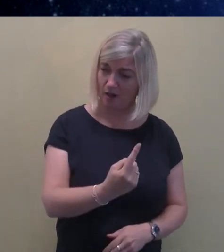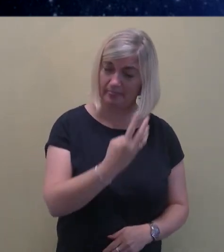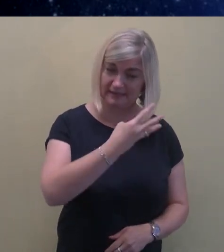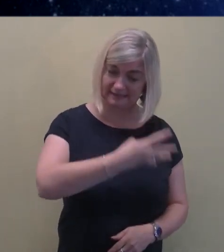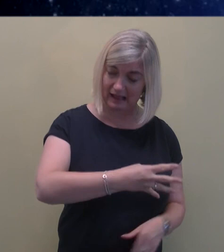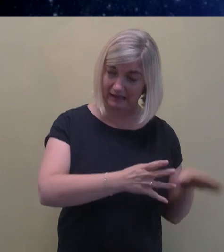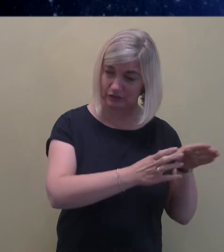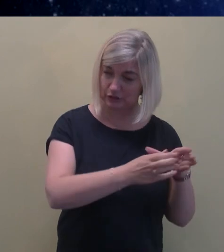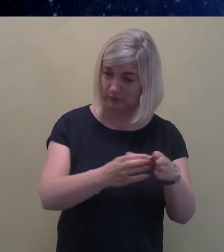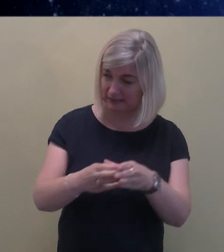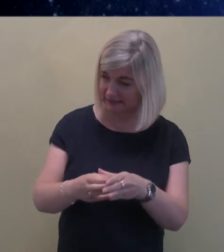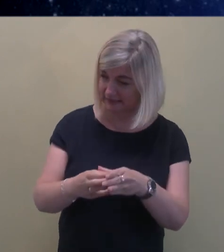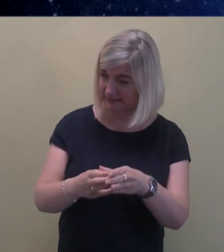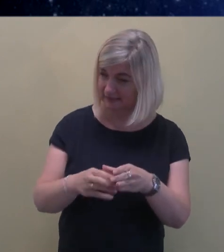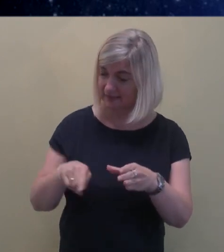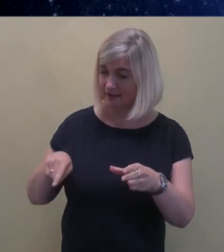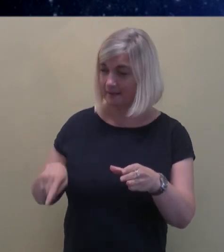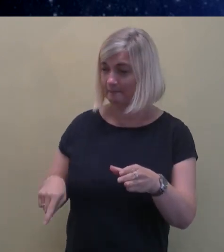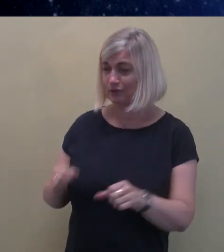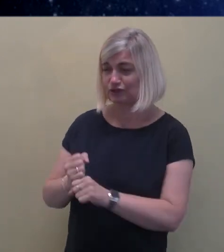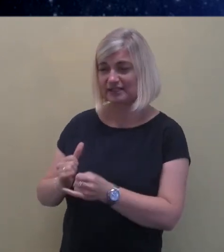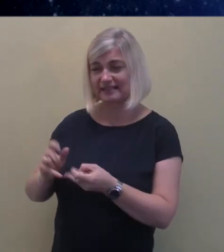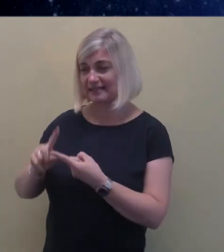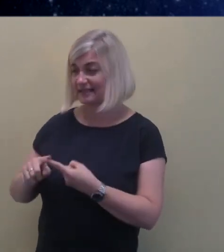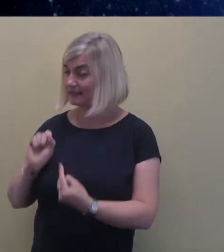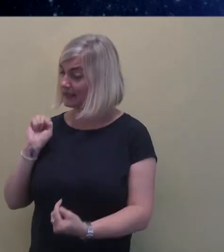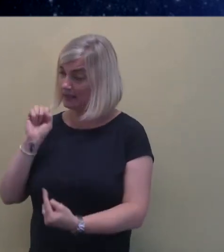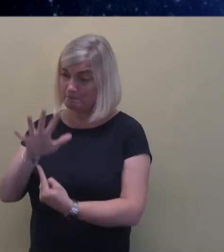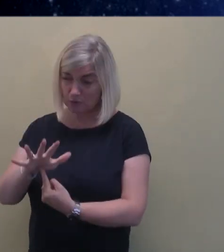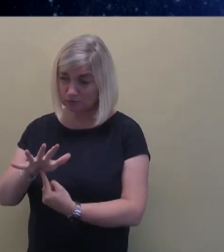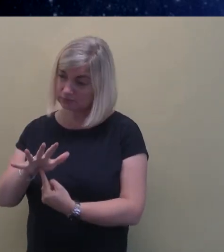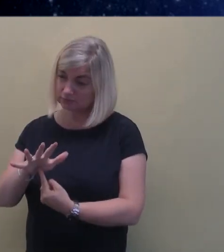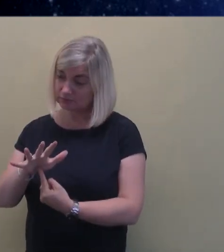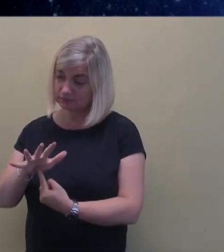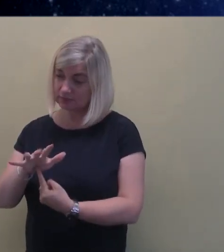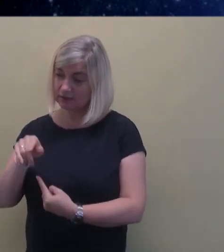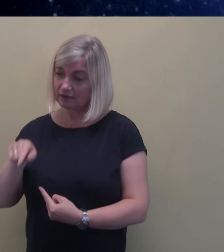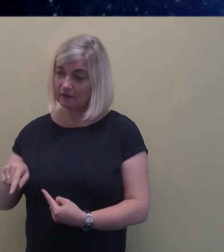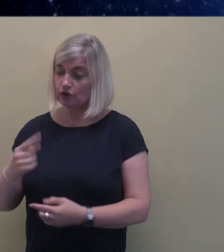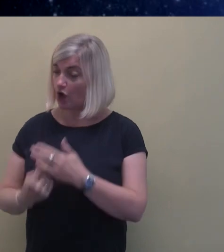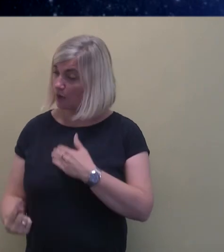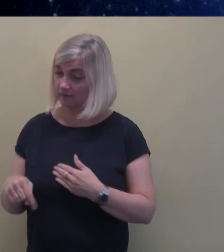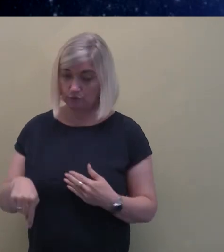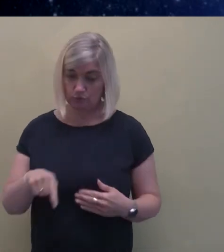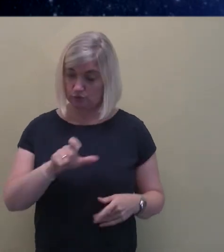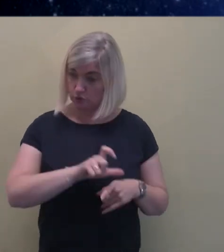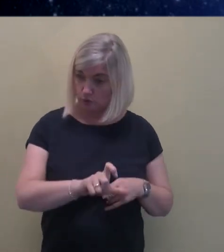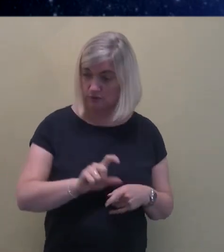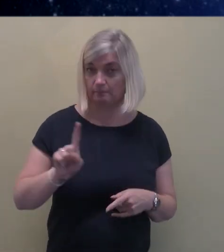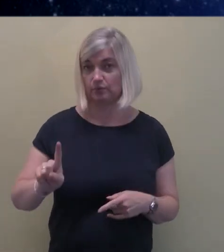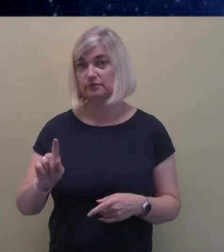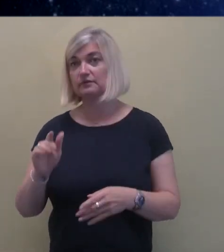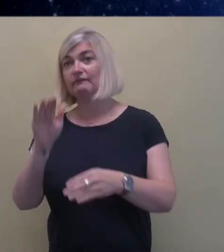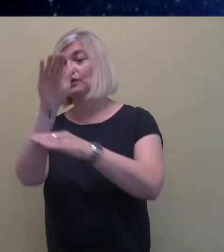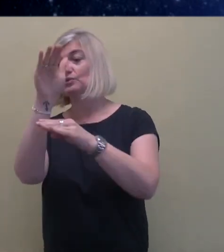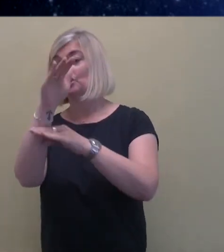where in level 3 first year, you end up with 9 units. It's quite a heavy workload. because GCSE English and Maths are that important for